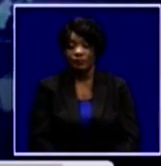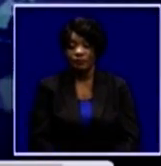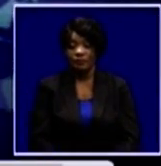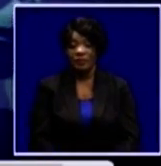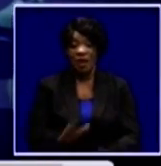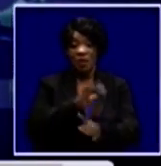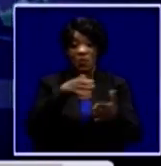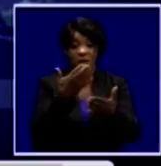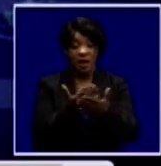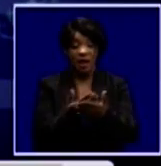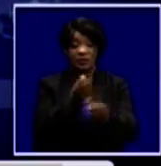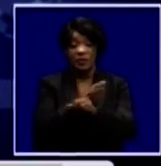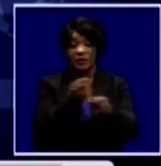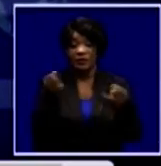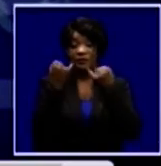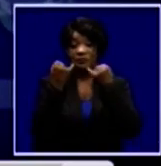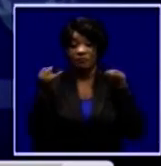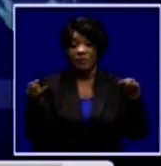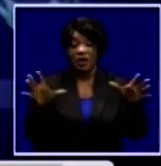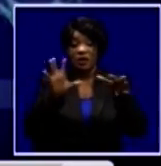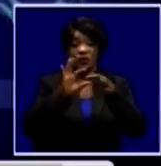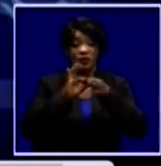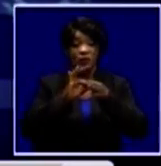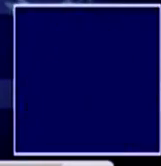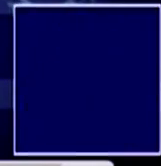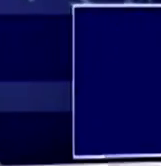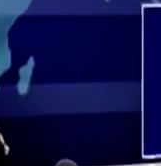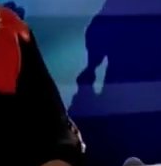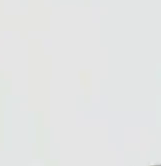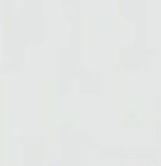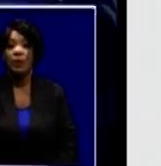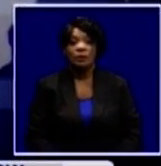Well, that's all we had for you on Safety News. Do join us for more next week.